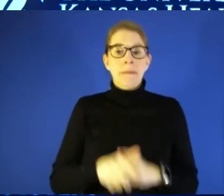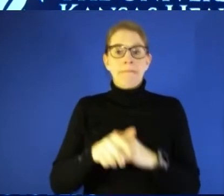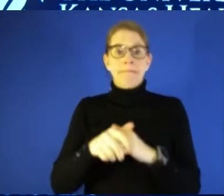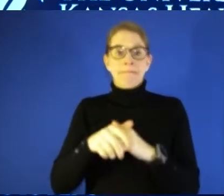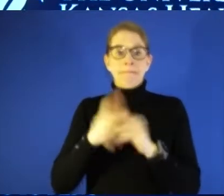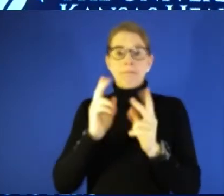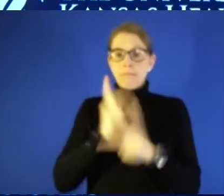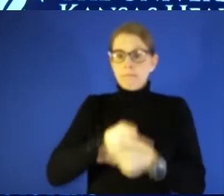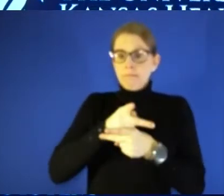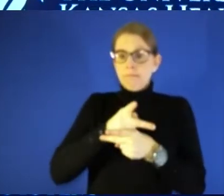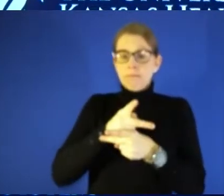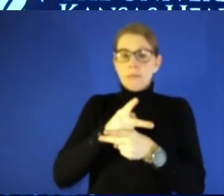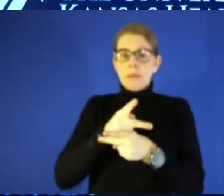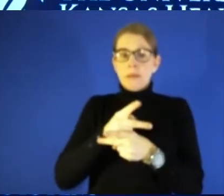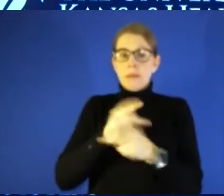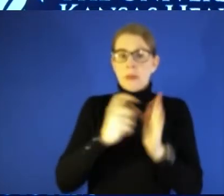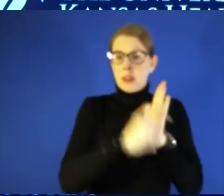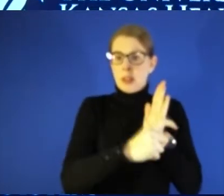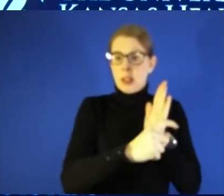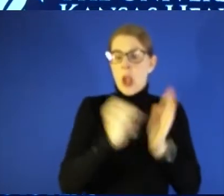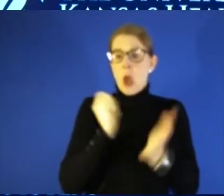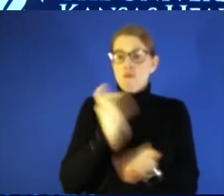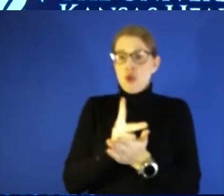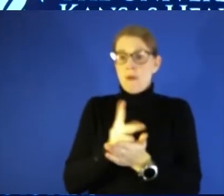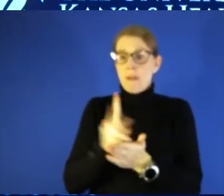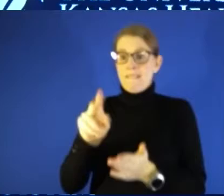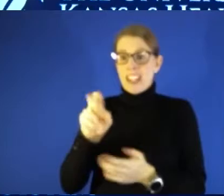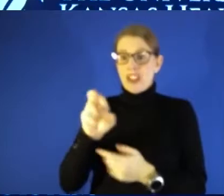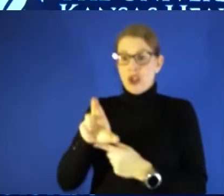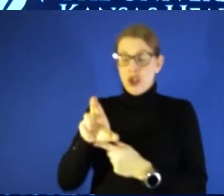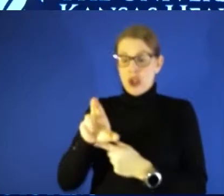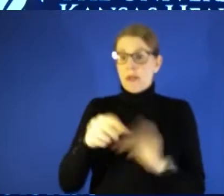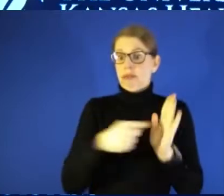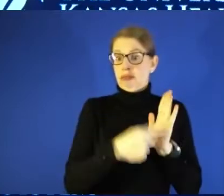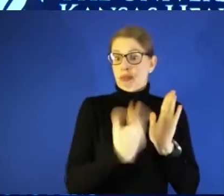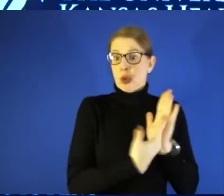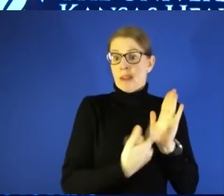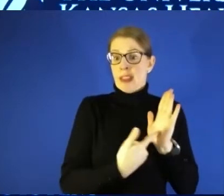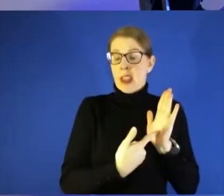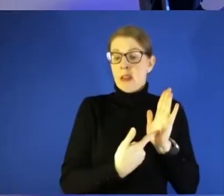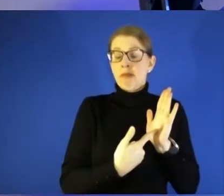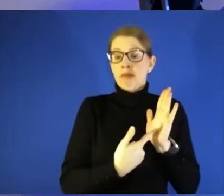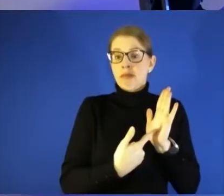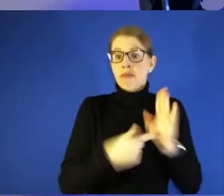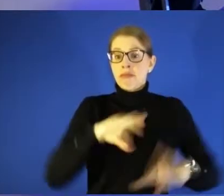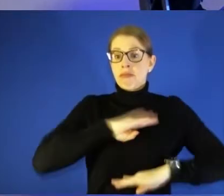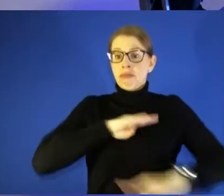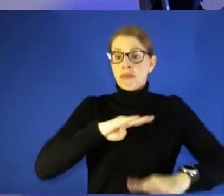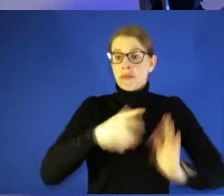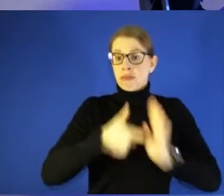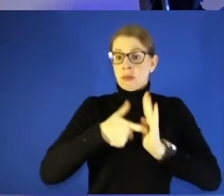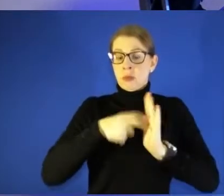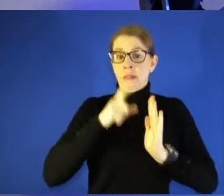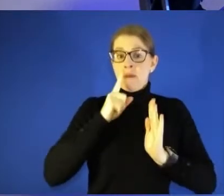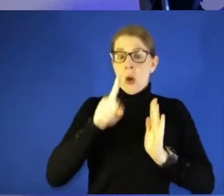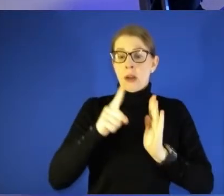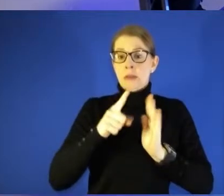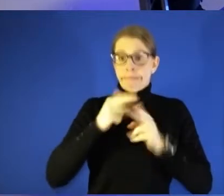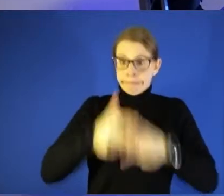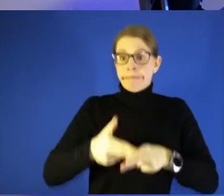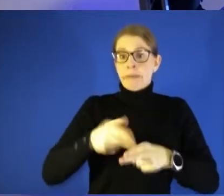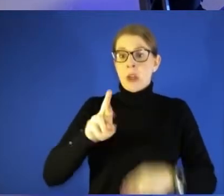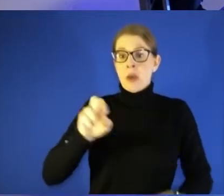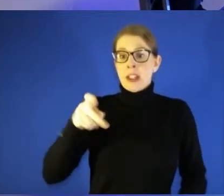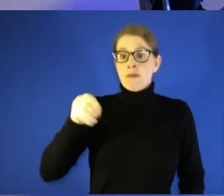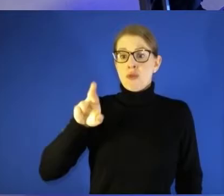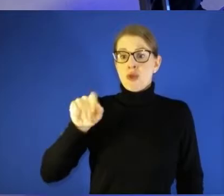respirators that denote they're an approved vendor and that they do meet the criteria. So does the kind of mask you wear depend on what you're doing? Absolutely. And where you're